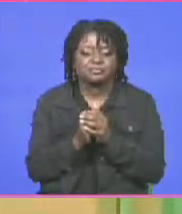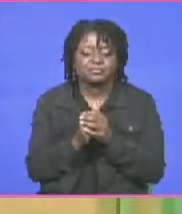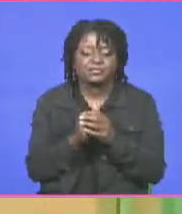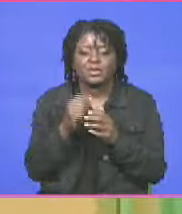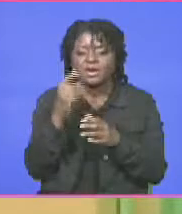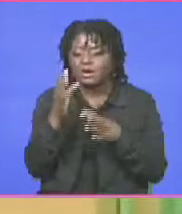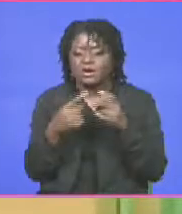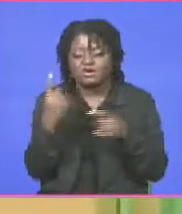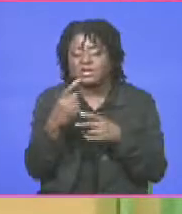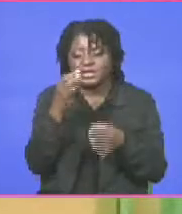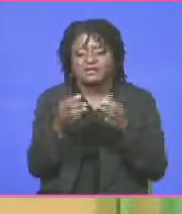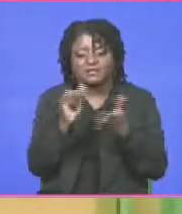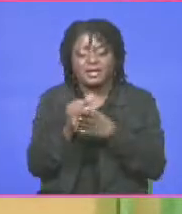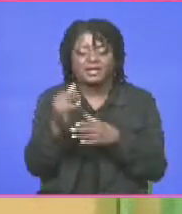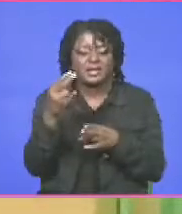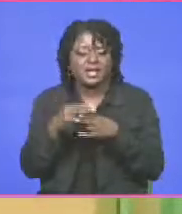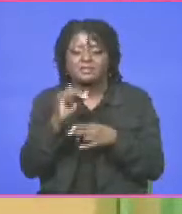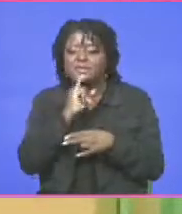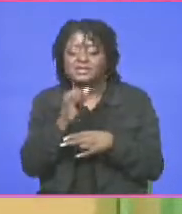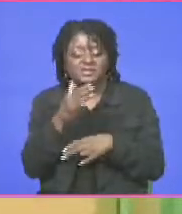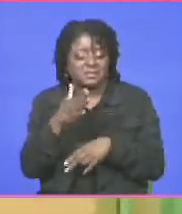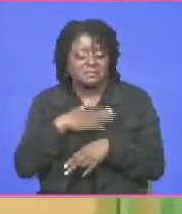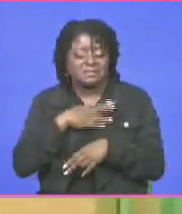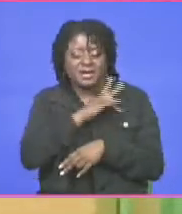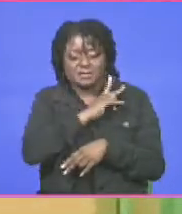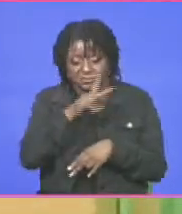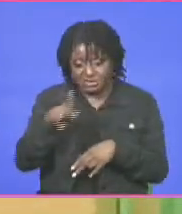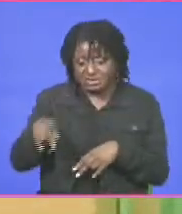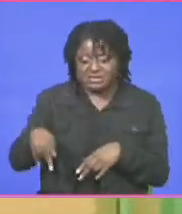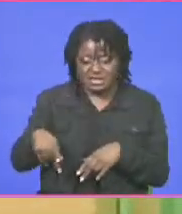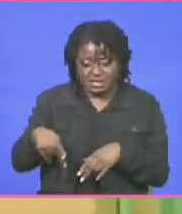unless that name is my princess.